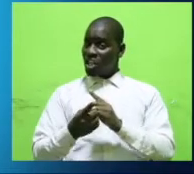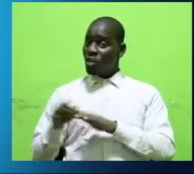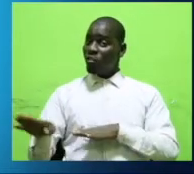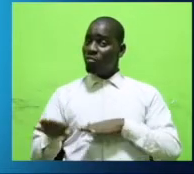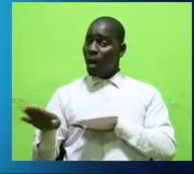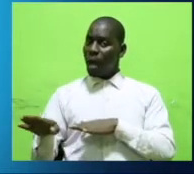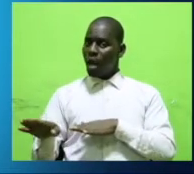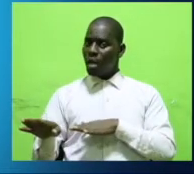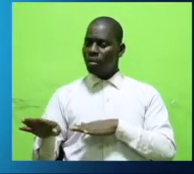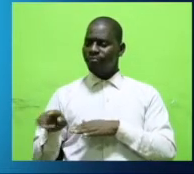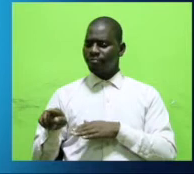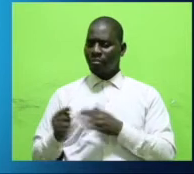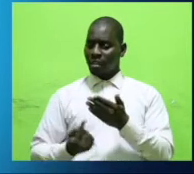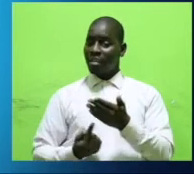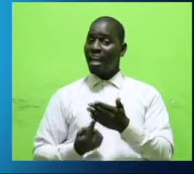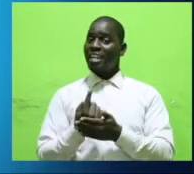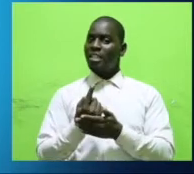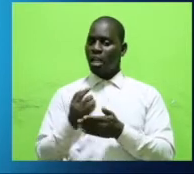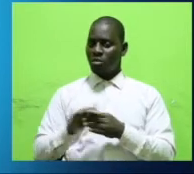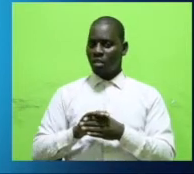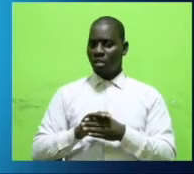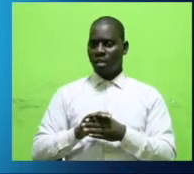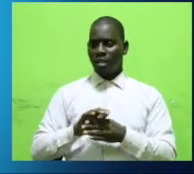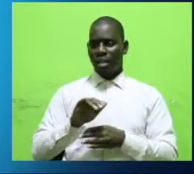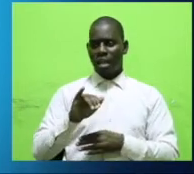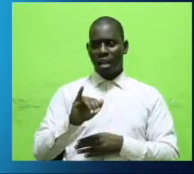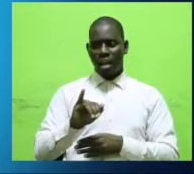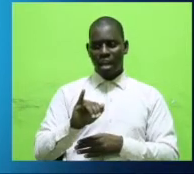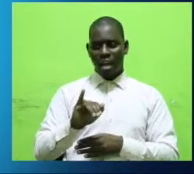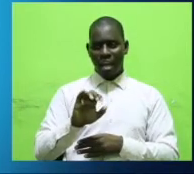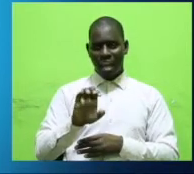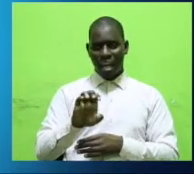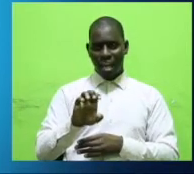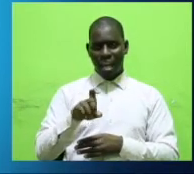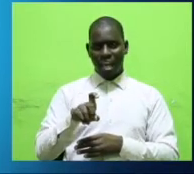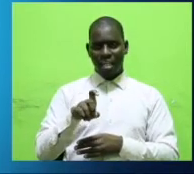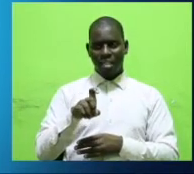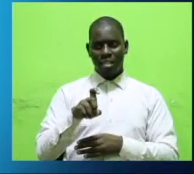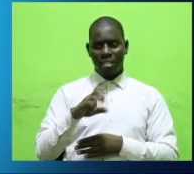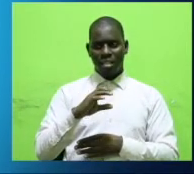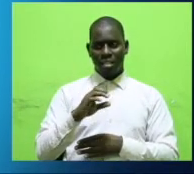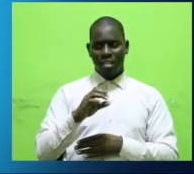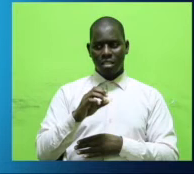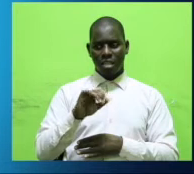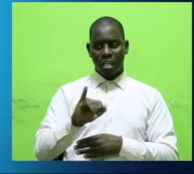in mammals happen as a result of inhalation and exhalation.